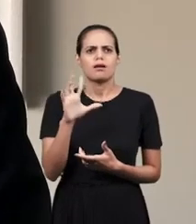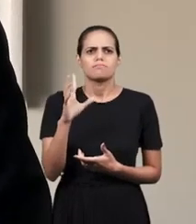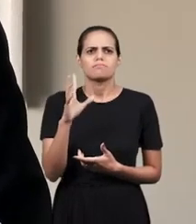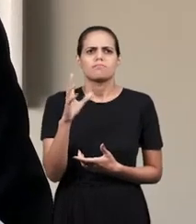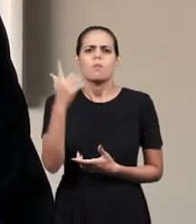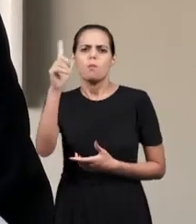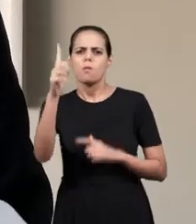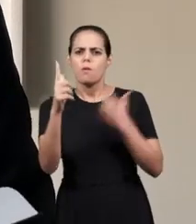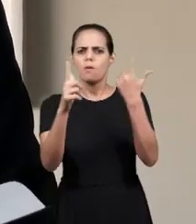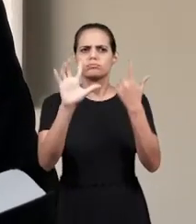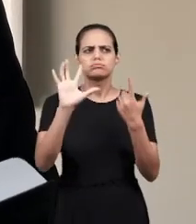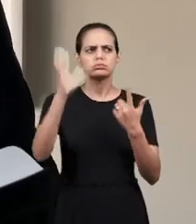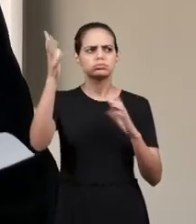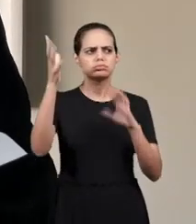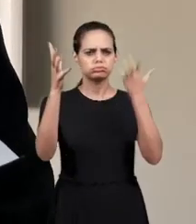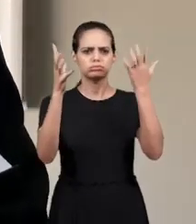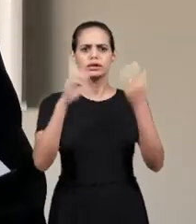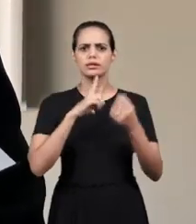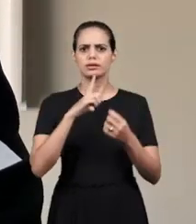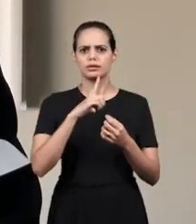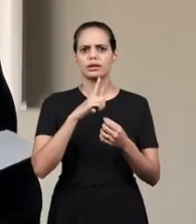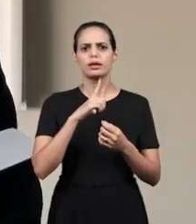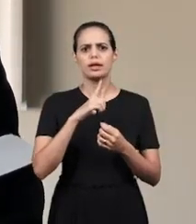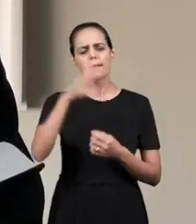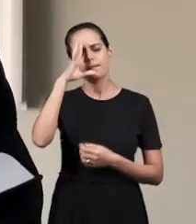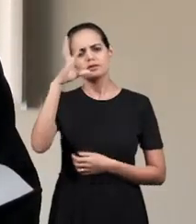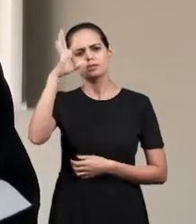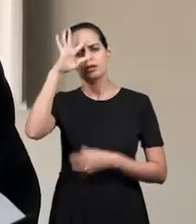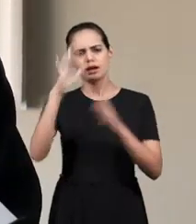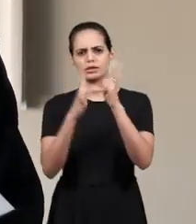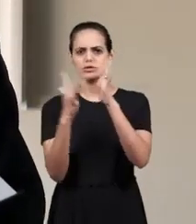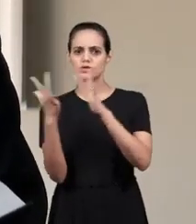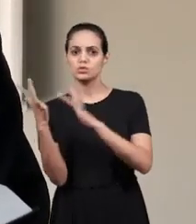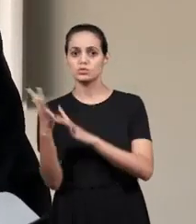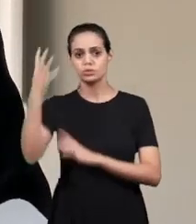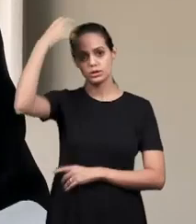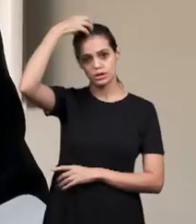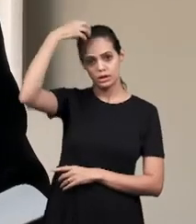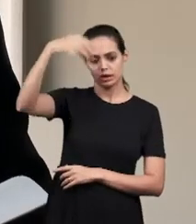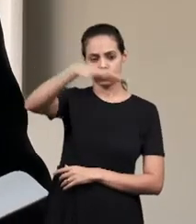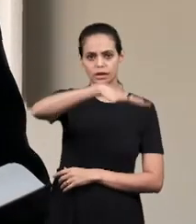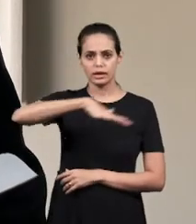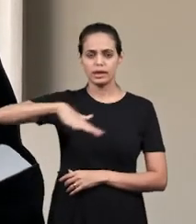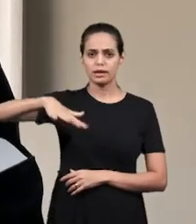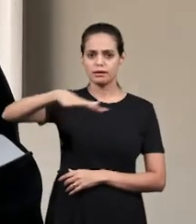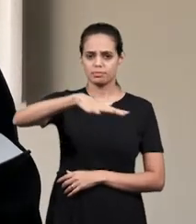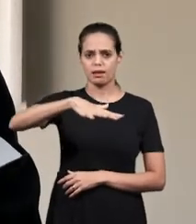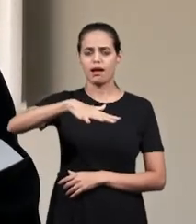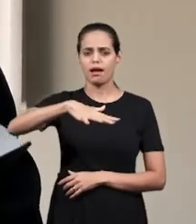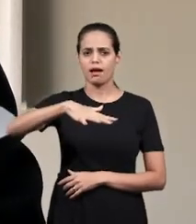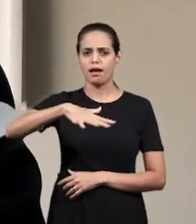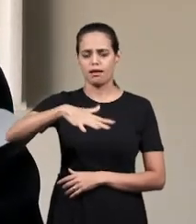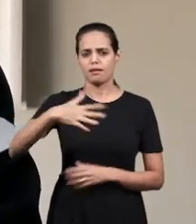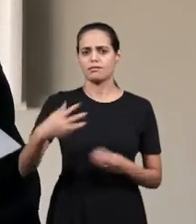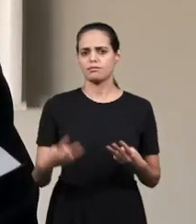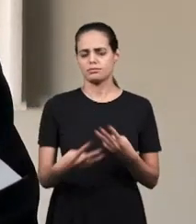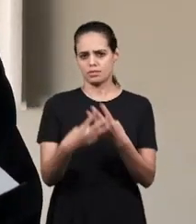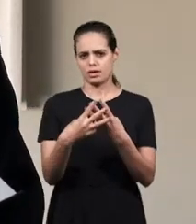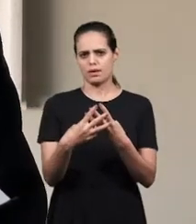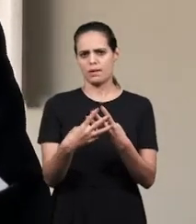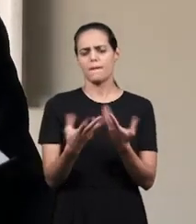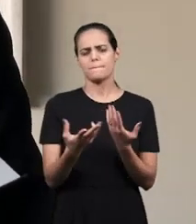Jesus would reign upon Israel in that moment. They thought that the Roman Empire that was